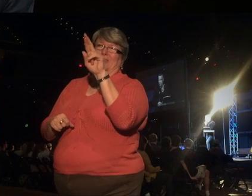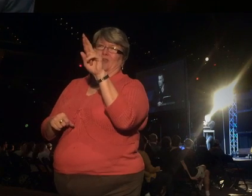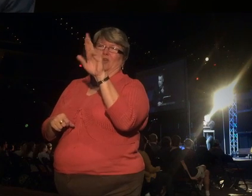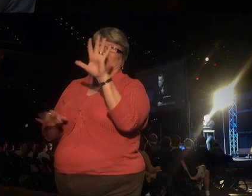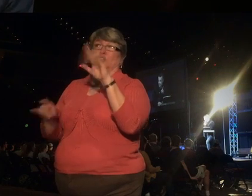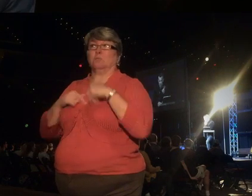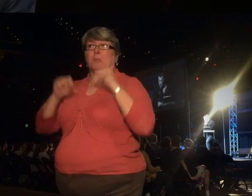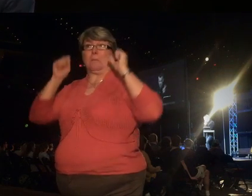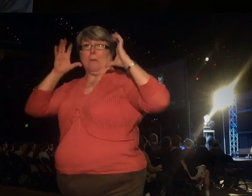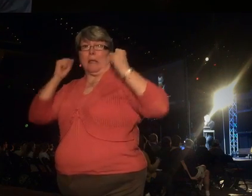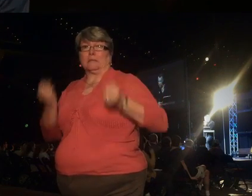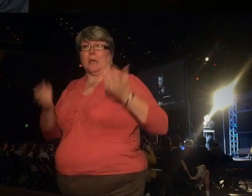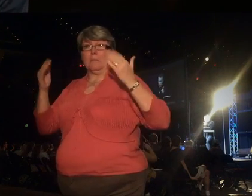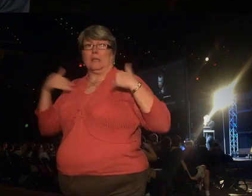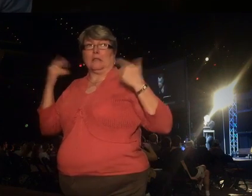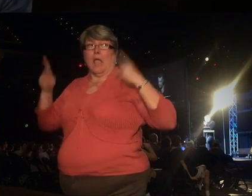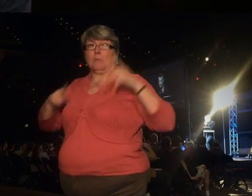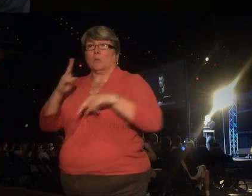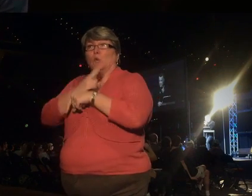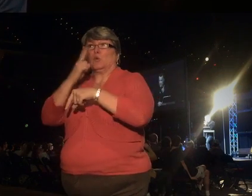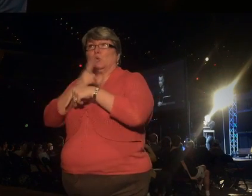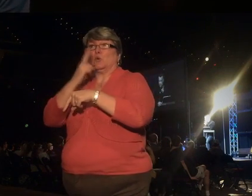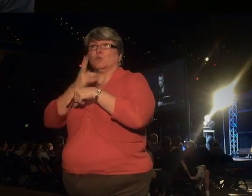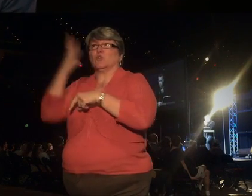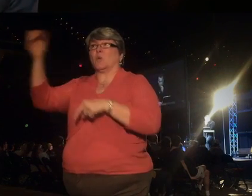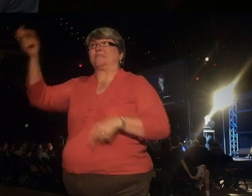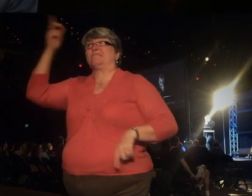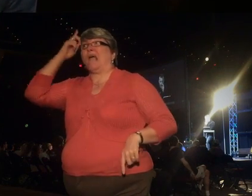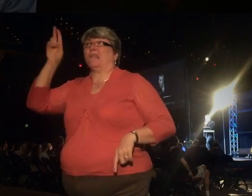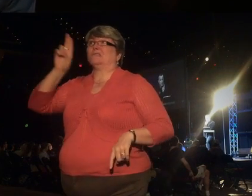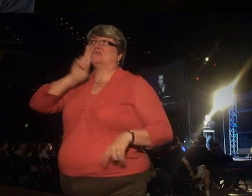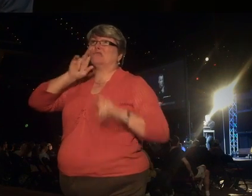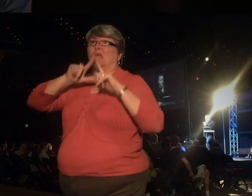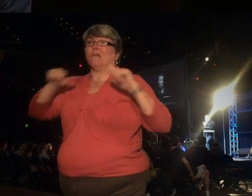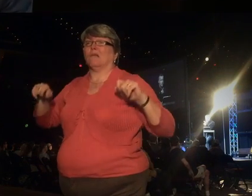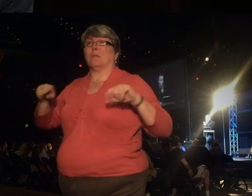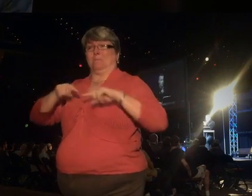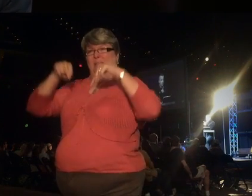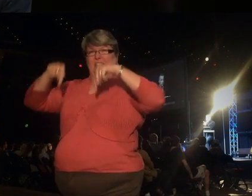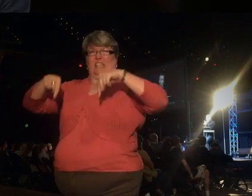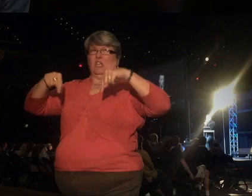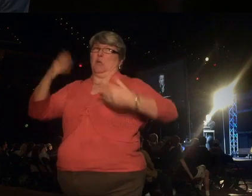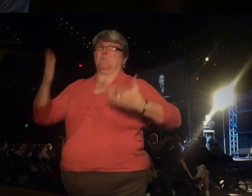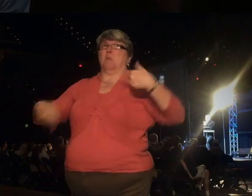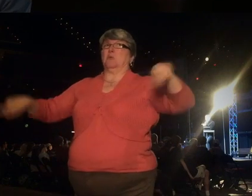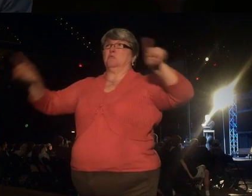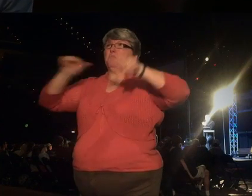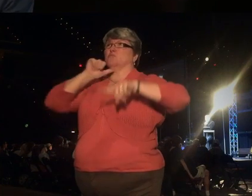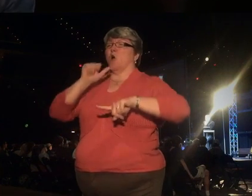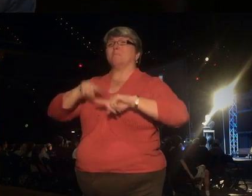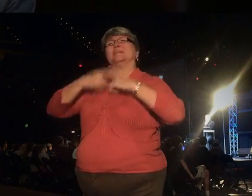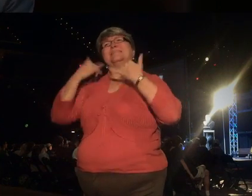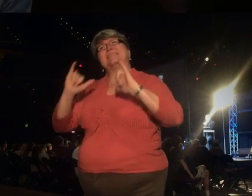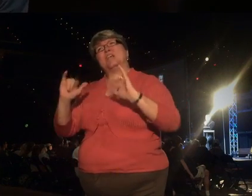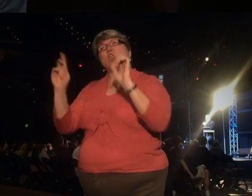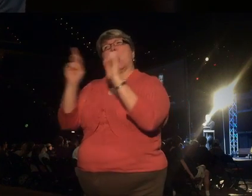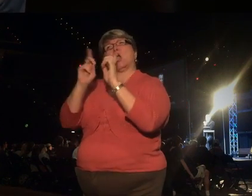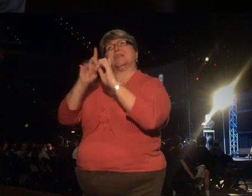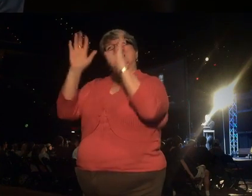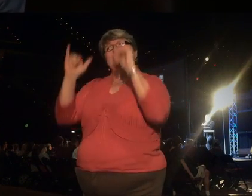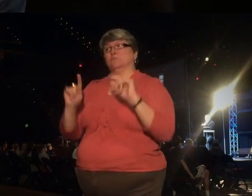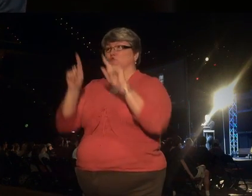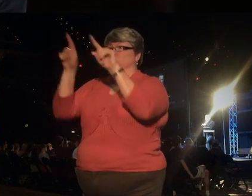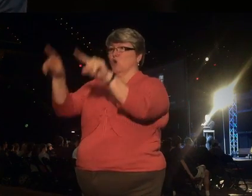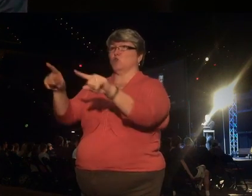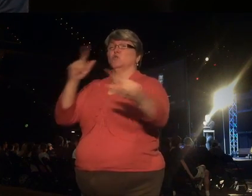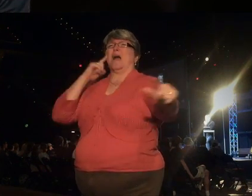that. You'd be amazed how many young people do when you get out into Dallas and Houston and places like that. But in here, maybe you don't. But still, our dating system is set up. You go